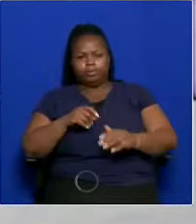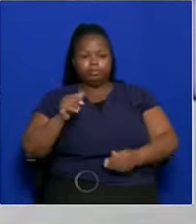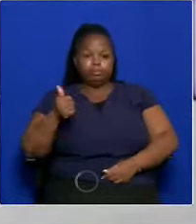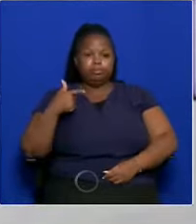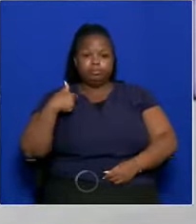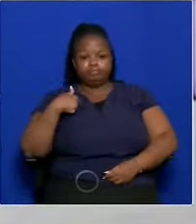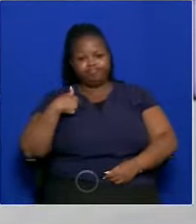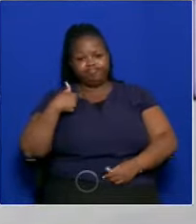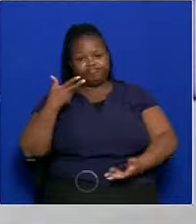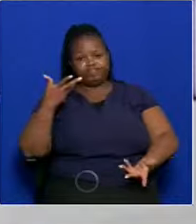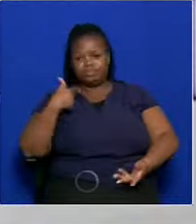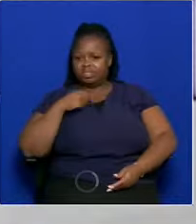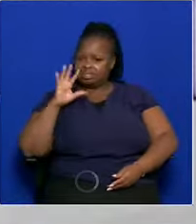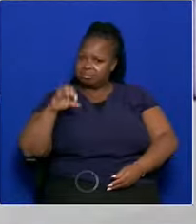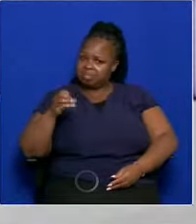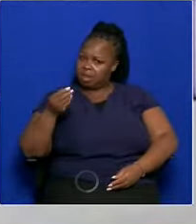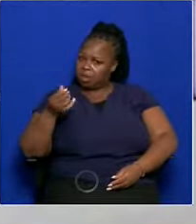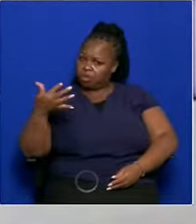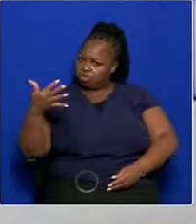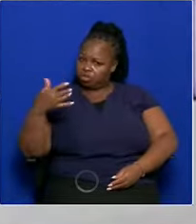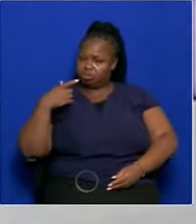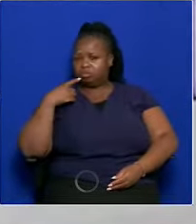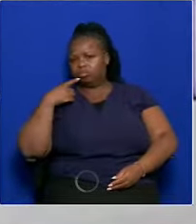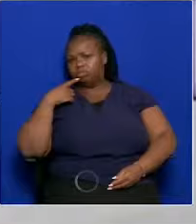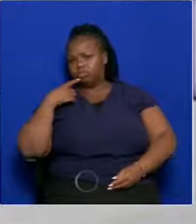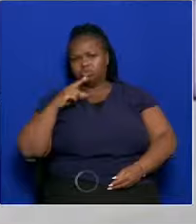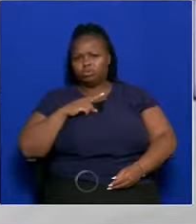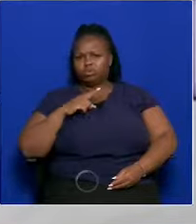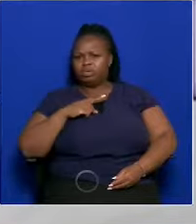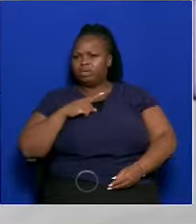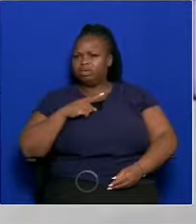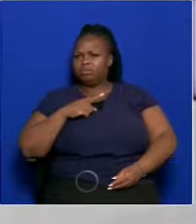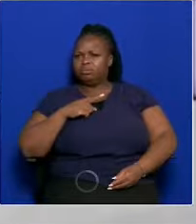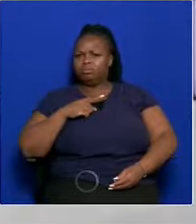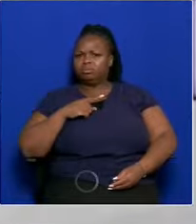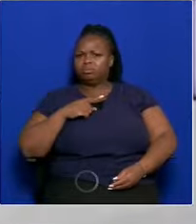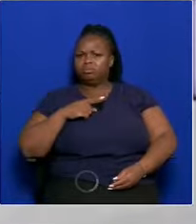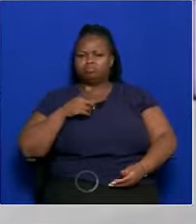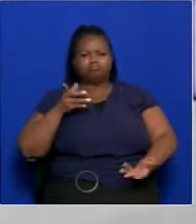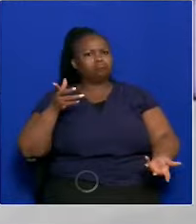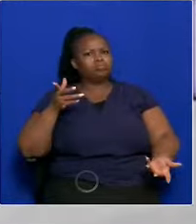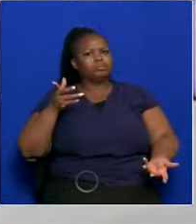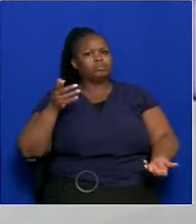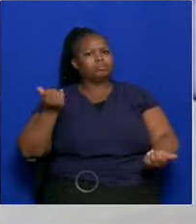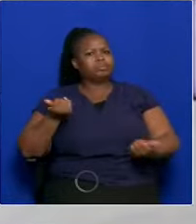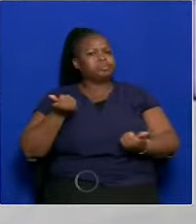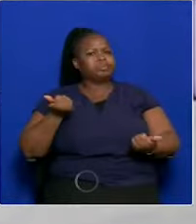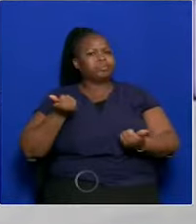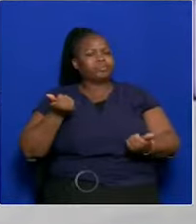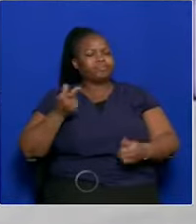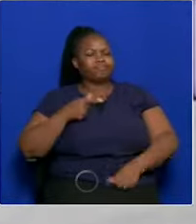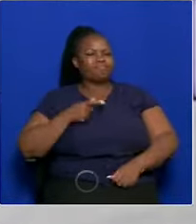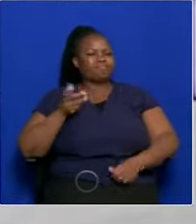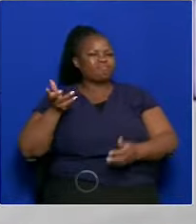how much, because there was nothing for me to say, and I have already spoken to the man